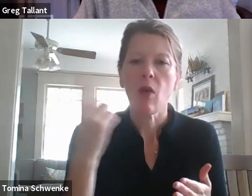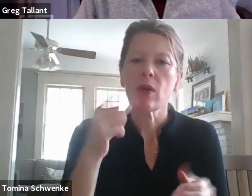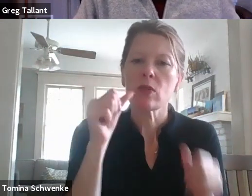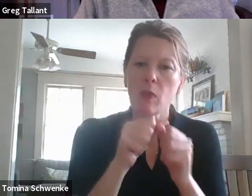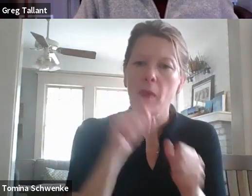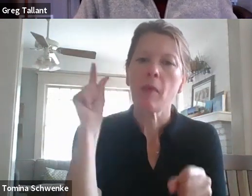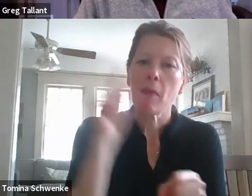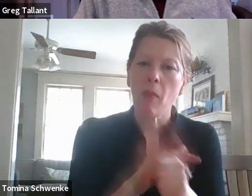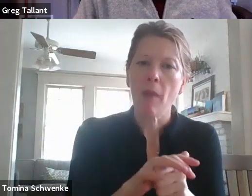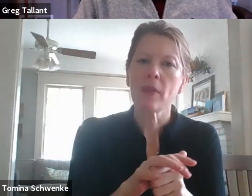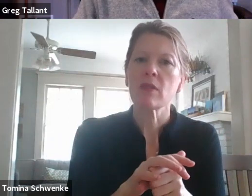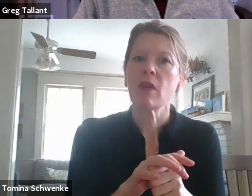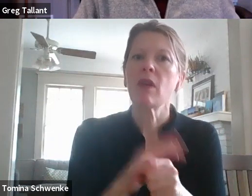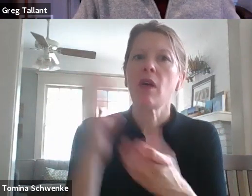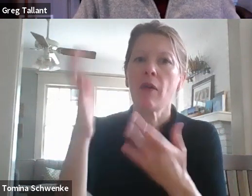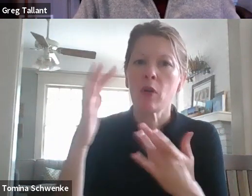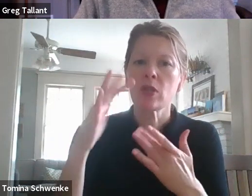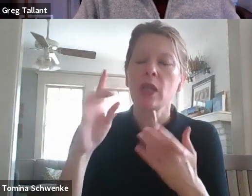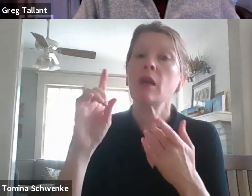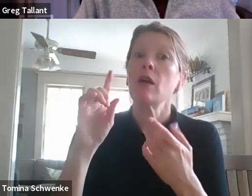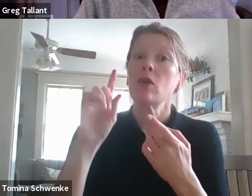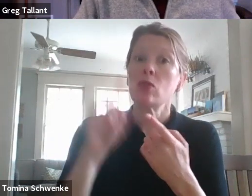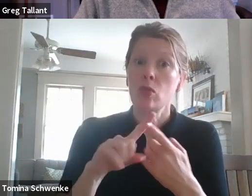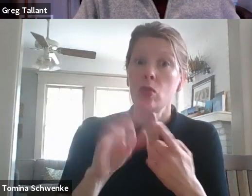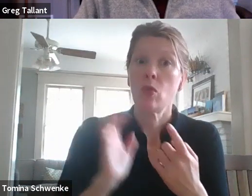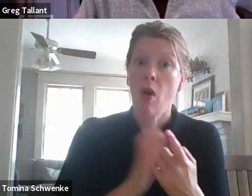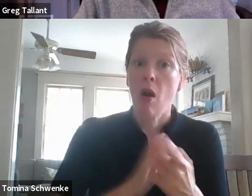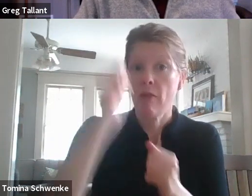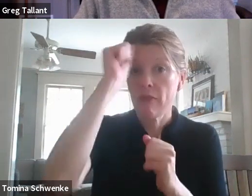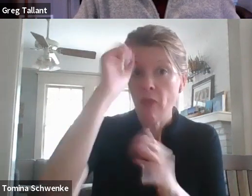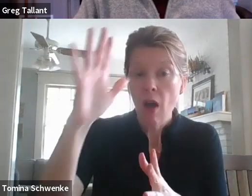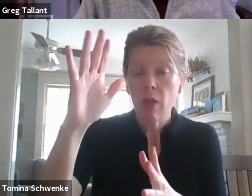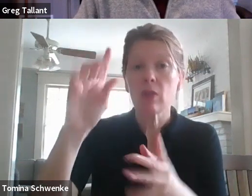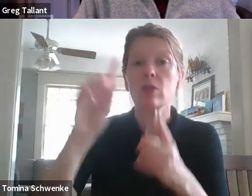he made to our fathers, to Abraham and his children forever.